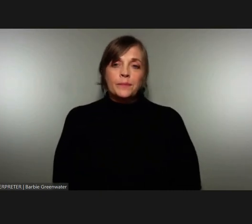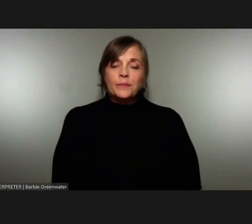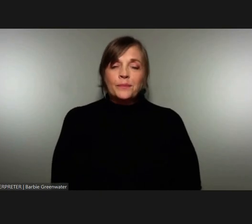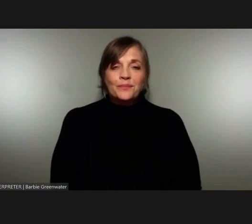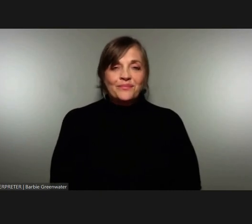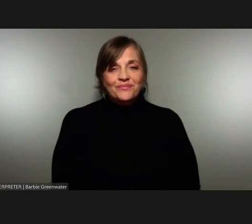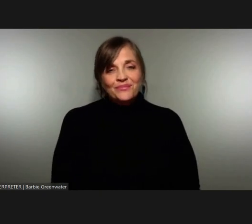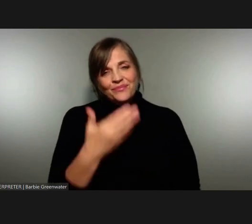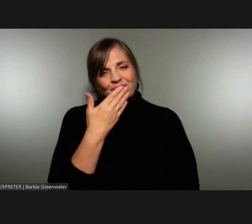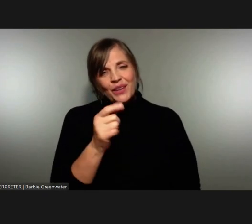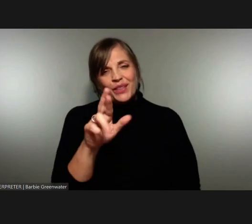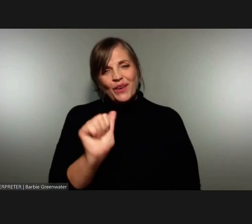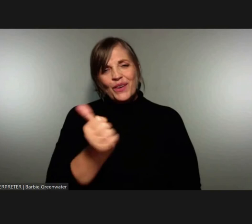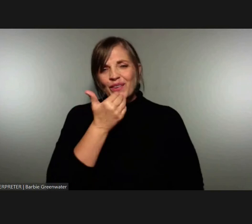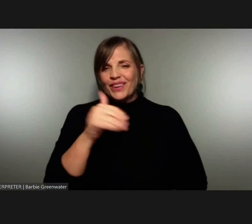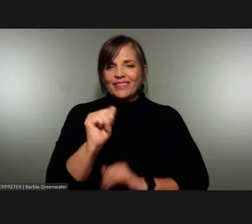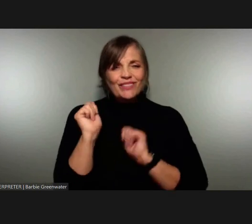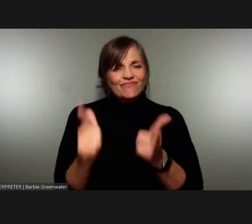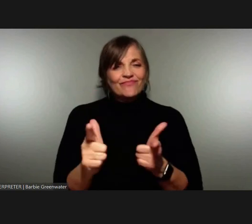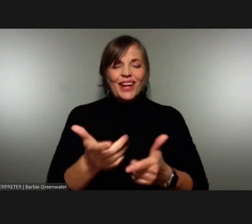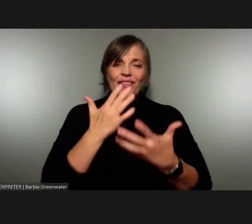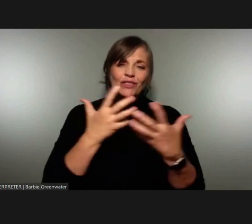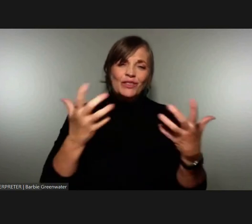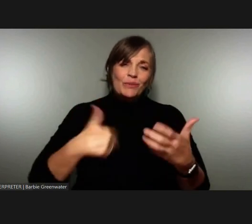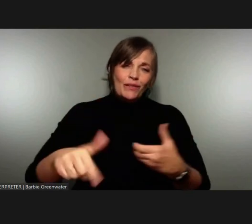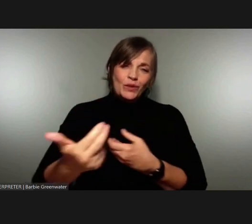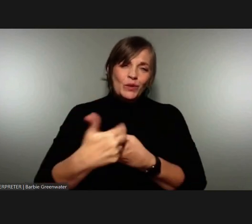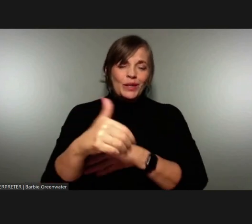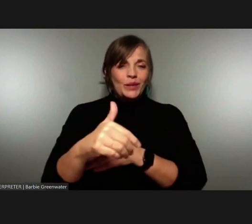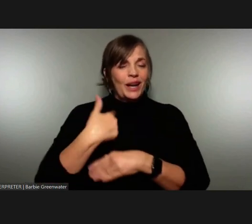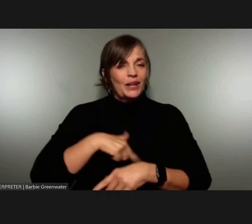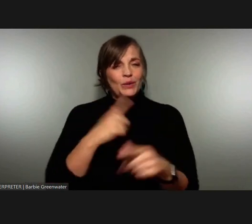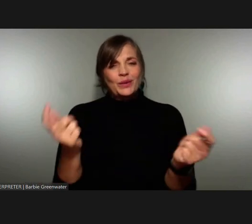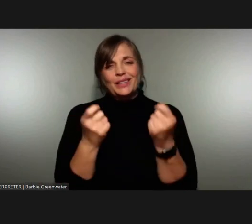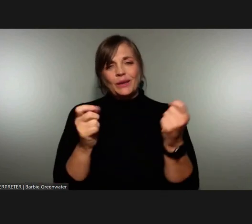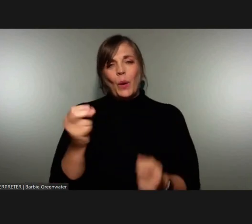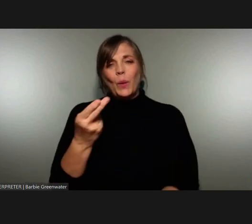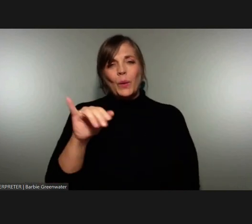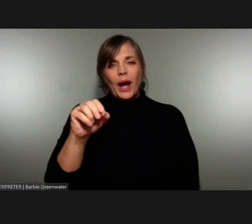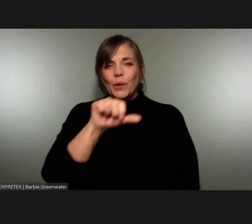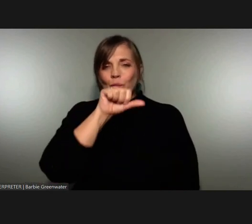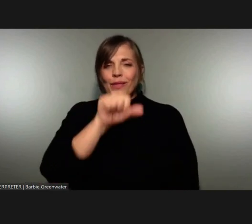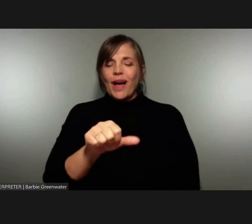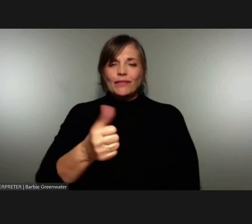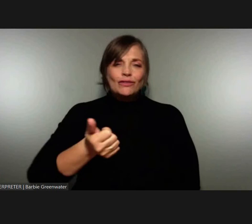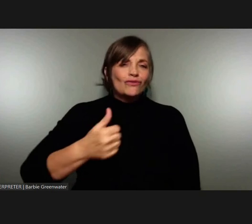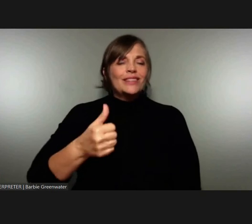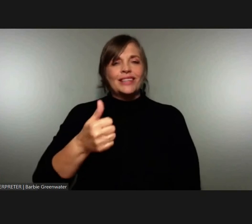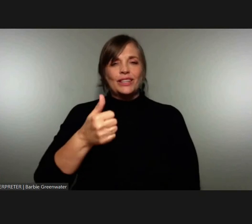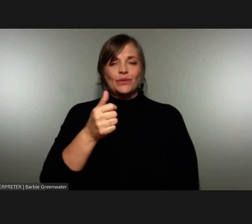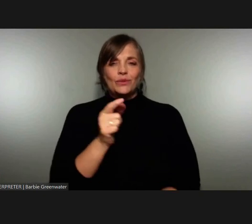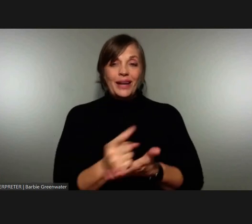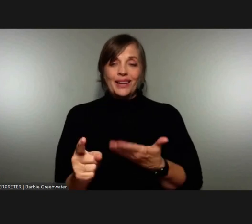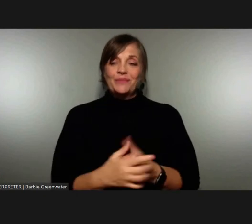Thank you, Laura. Good evening, everyone, and thank you so much for joining us tonight as we celebrate Ohio Loves Transit Week. I'd like to welcome all